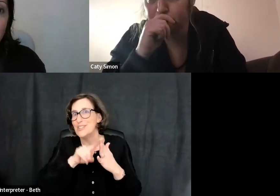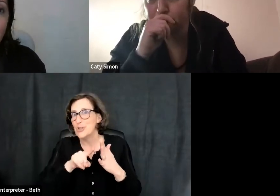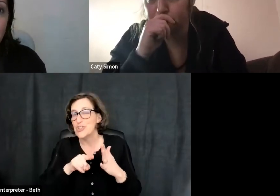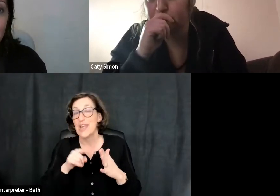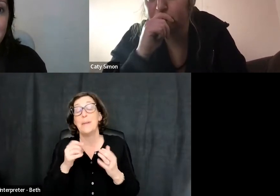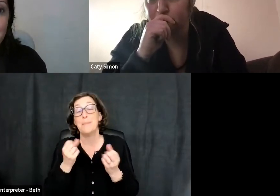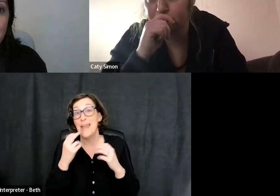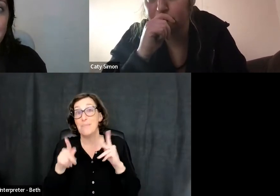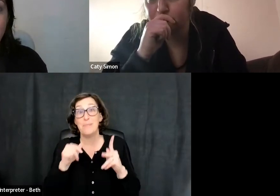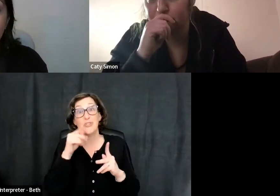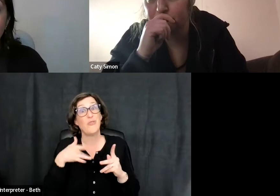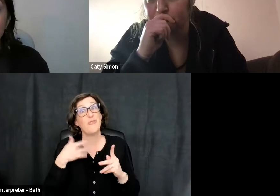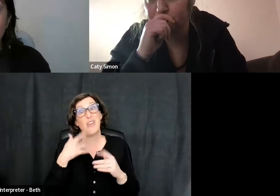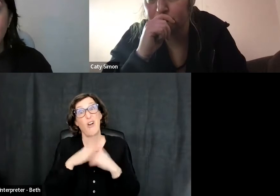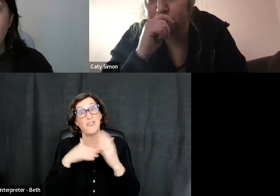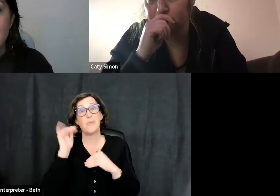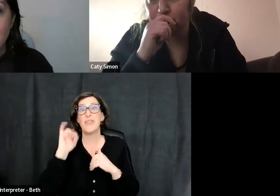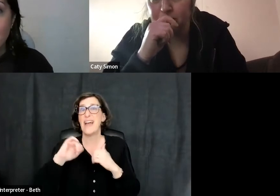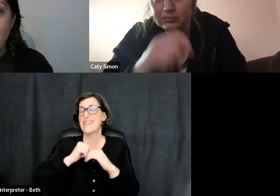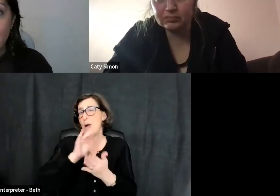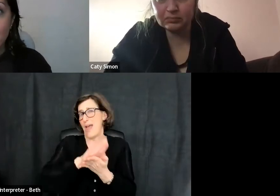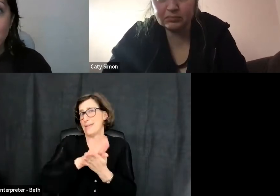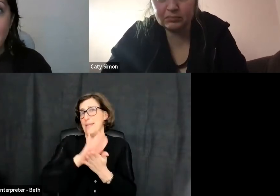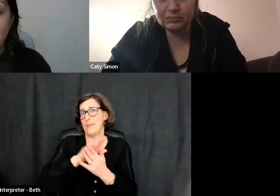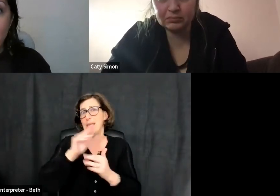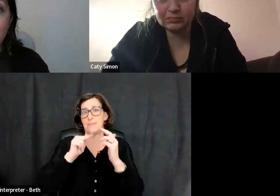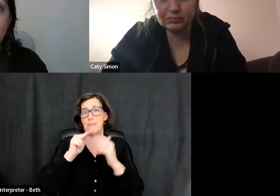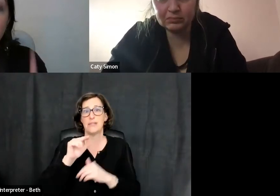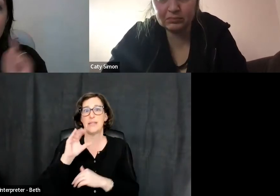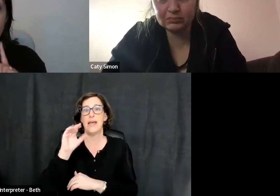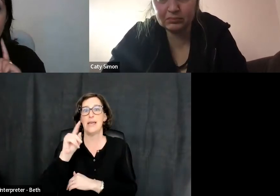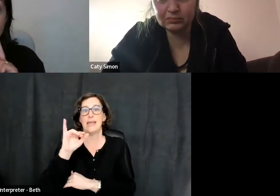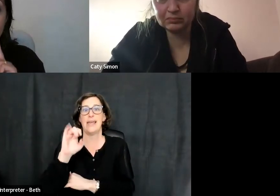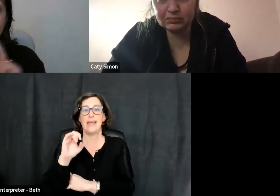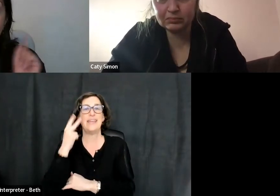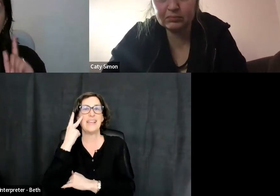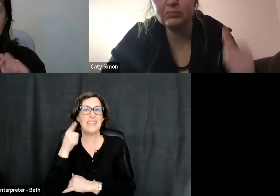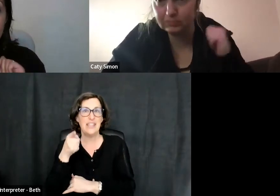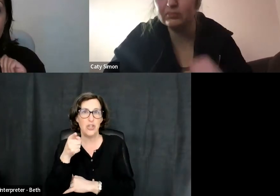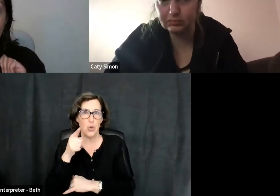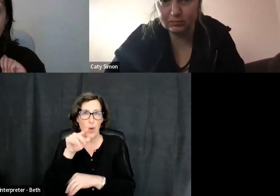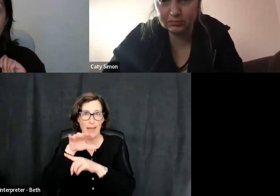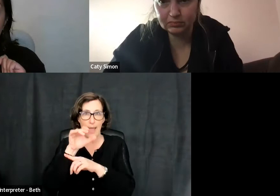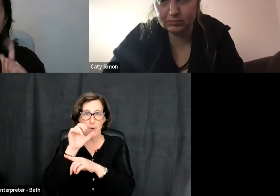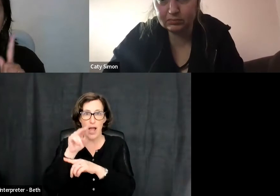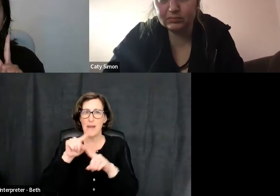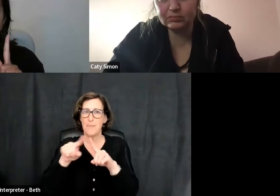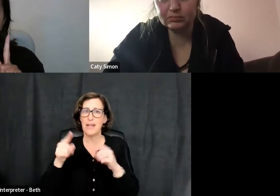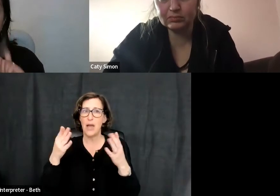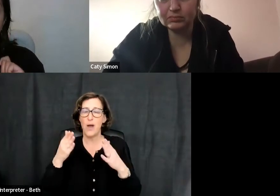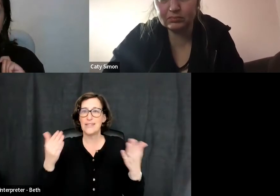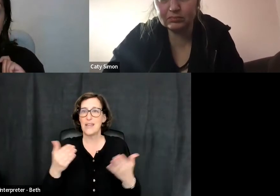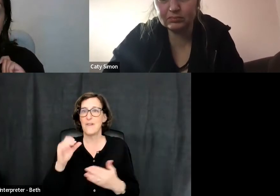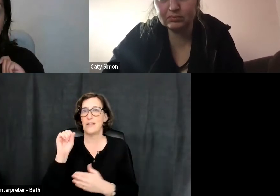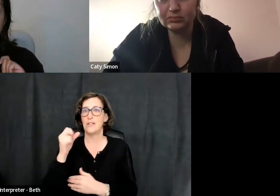much of how academia is built. Caty, I see you turned your camera on, but I was wondering if I wanted to just invite Shawna,